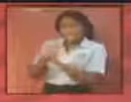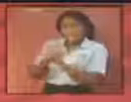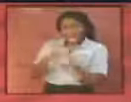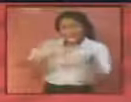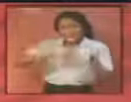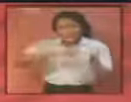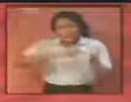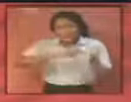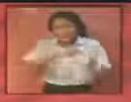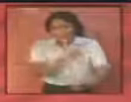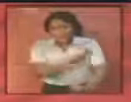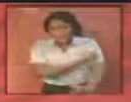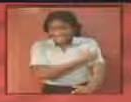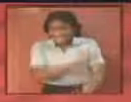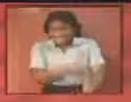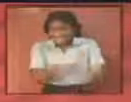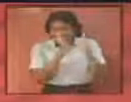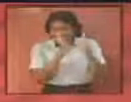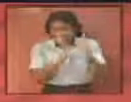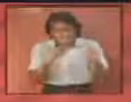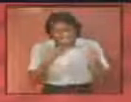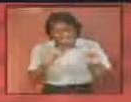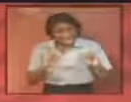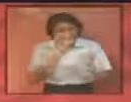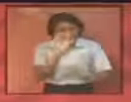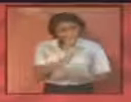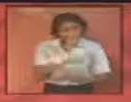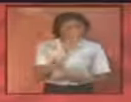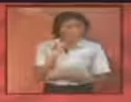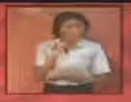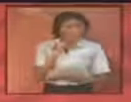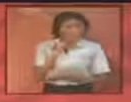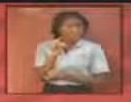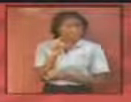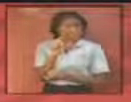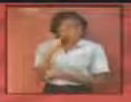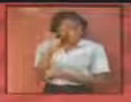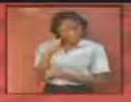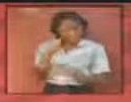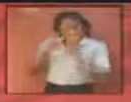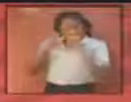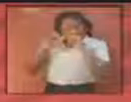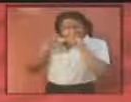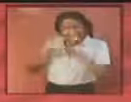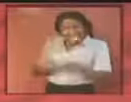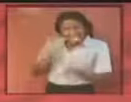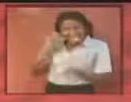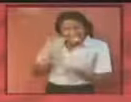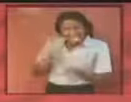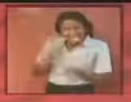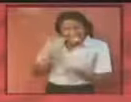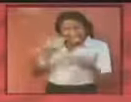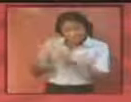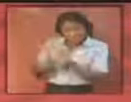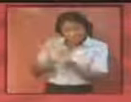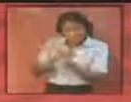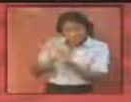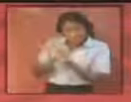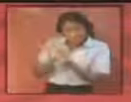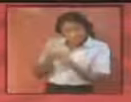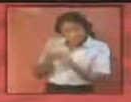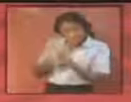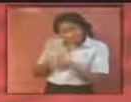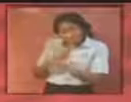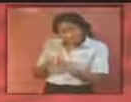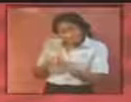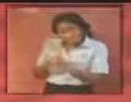outcome, it is also recommended that whole genome sequencing be performed on samples from specific groups of individuals. For